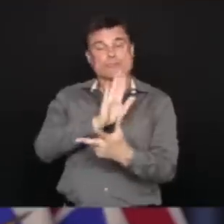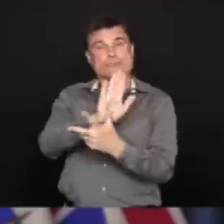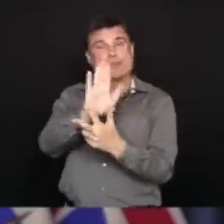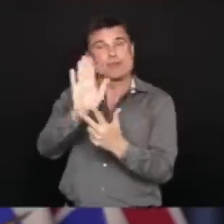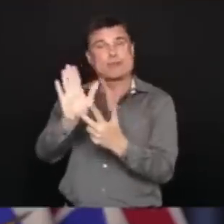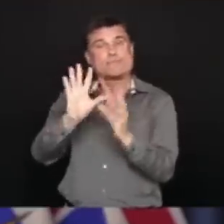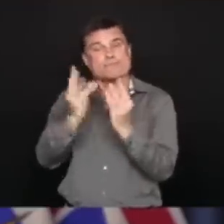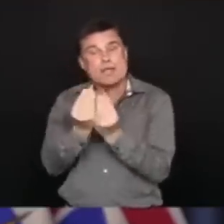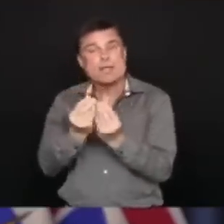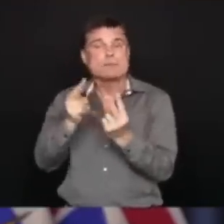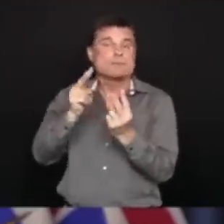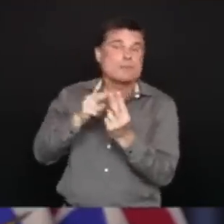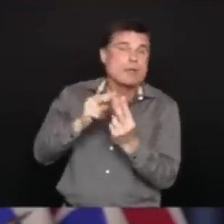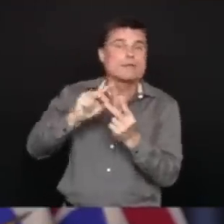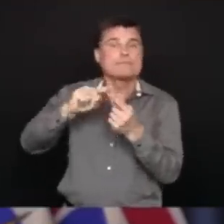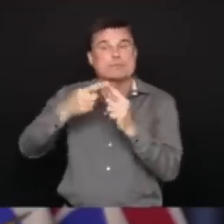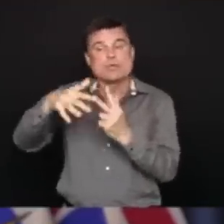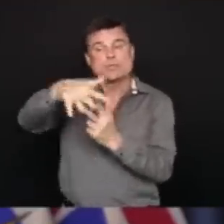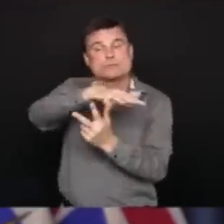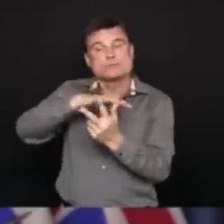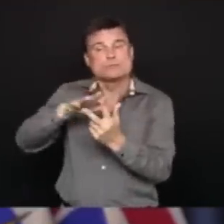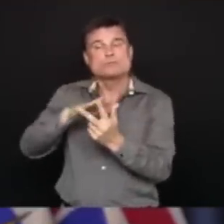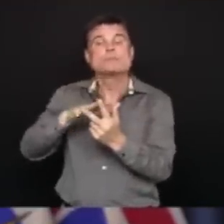the communities from these people.